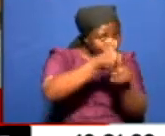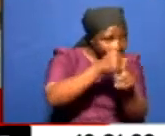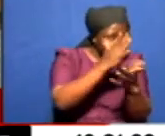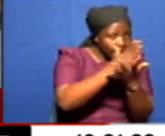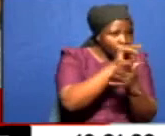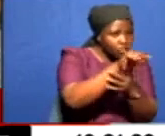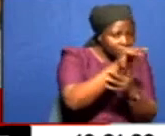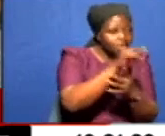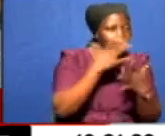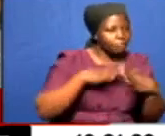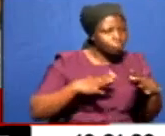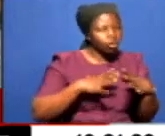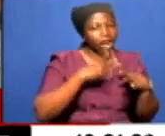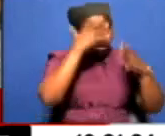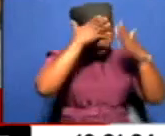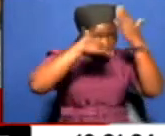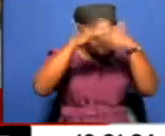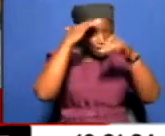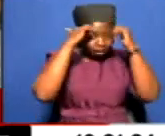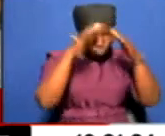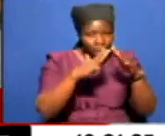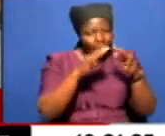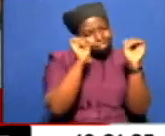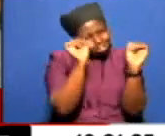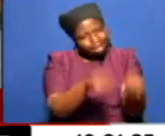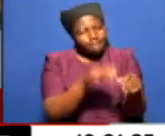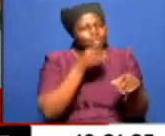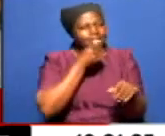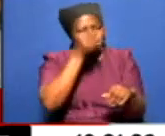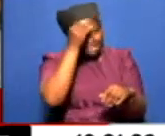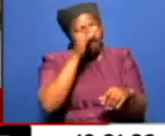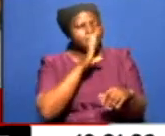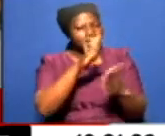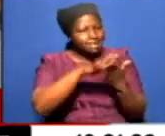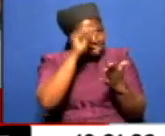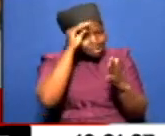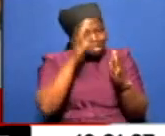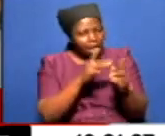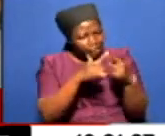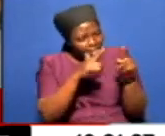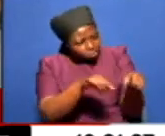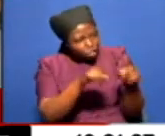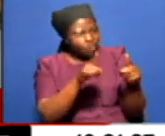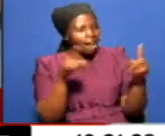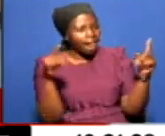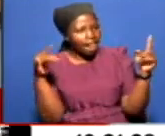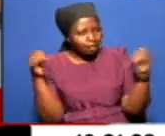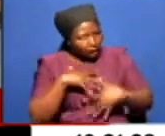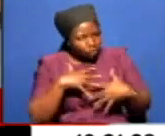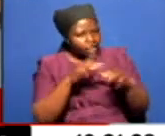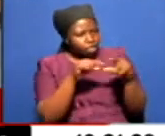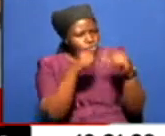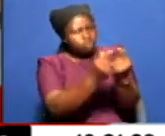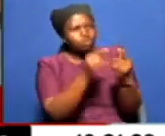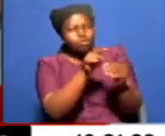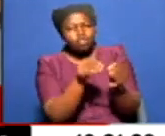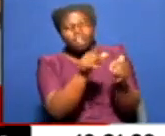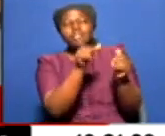very well as learners, but they are terrorists. How are you combating that, and especially radicalization